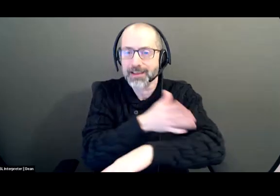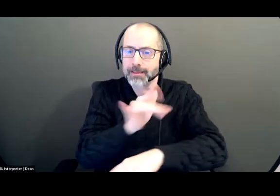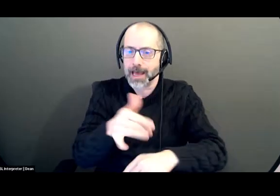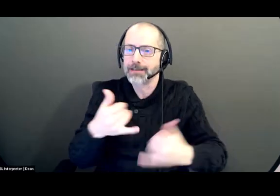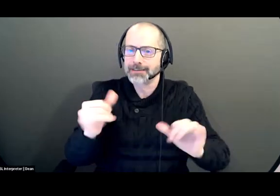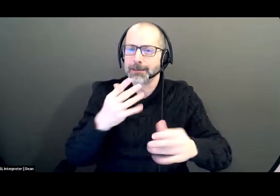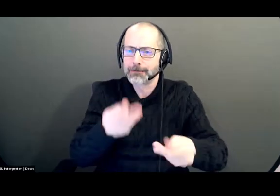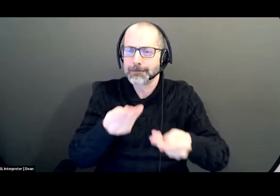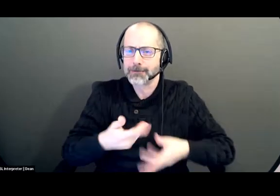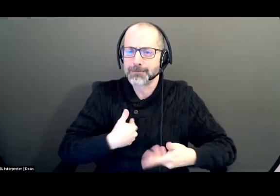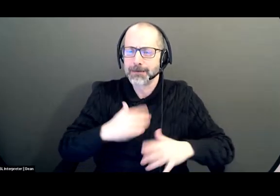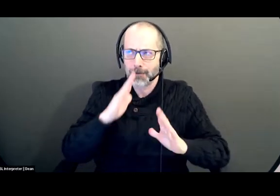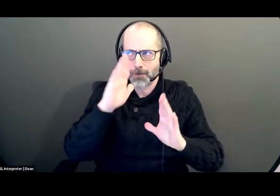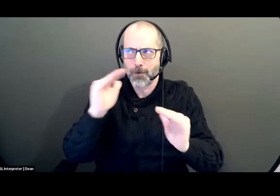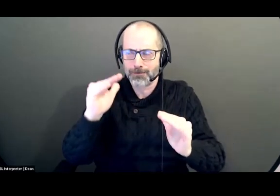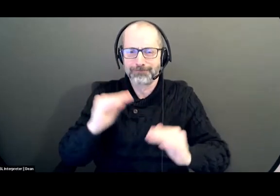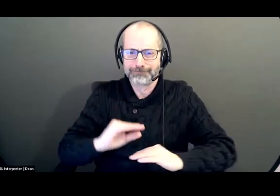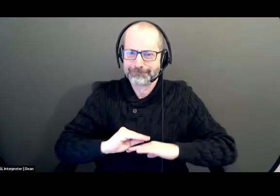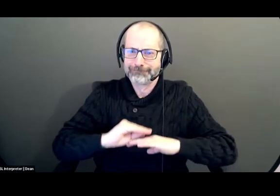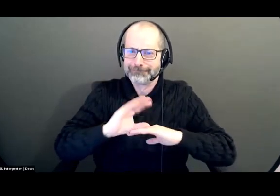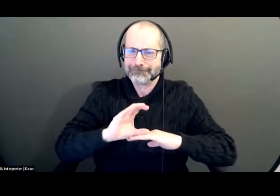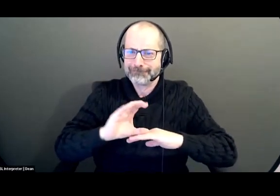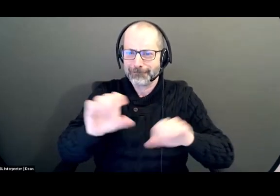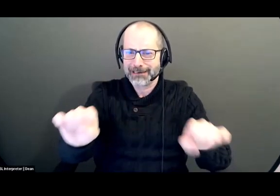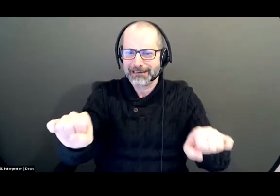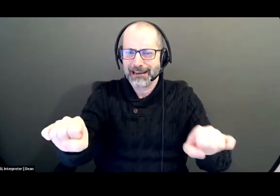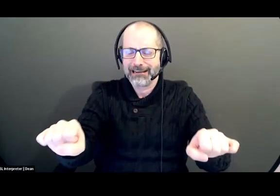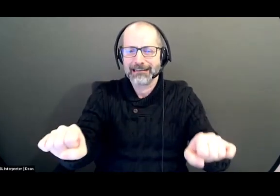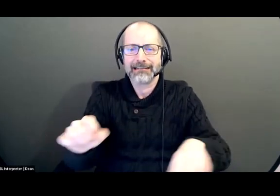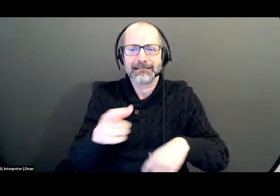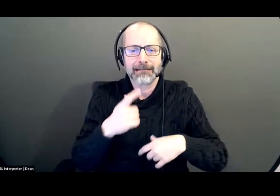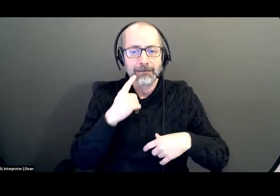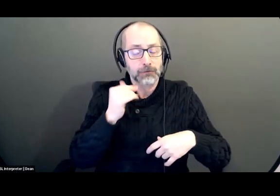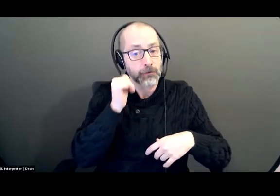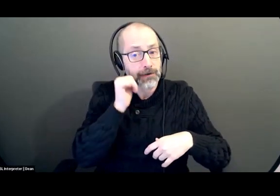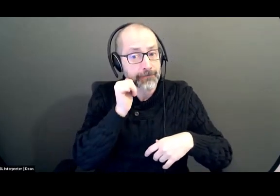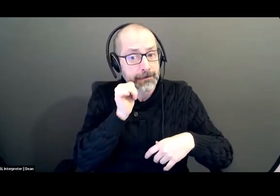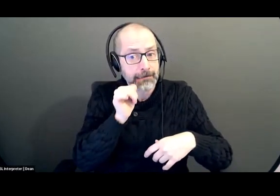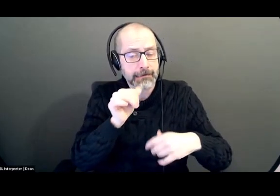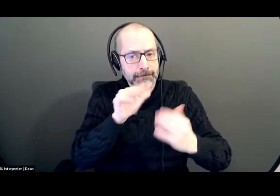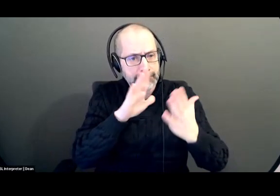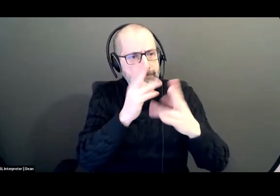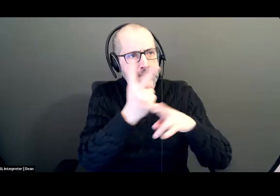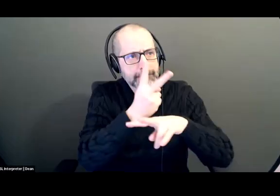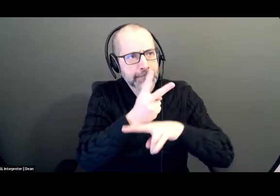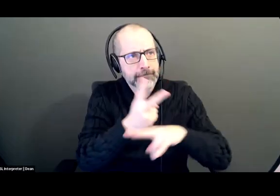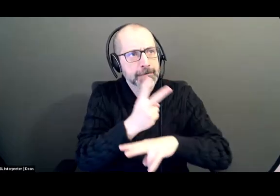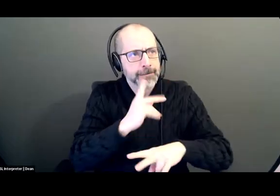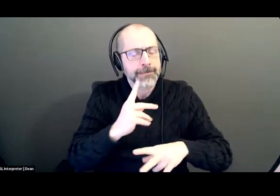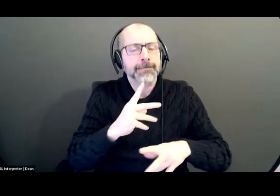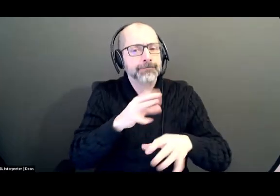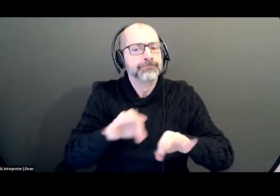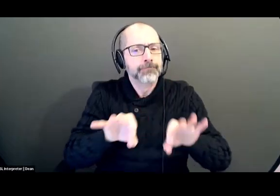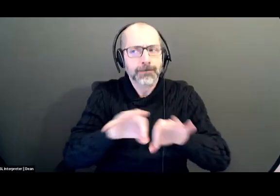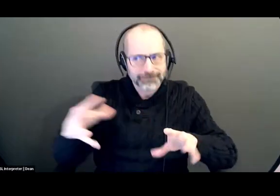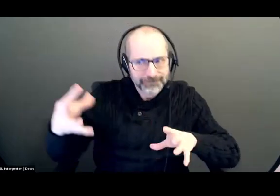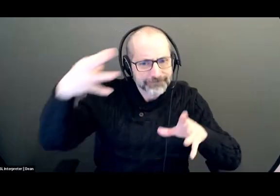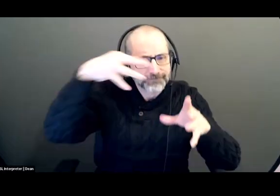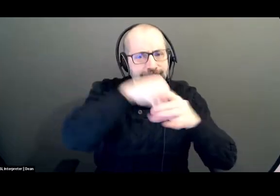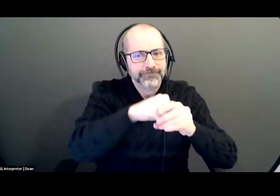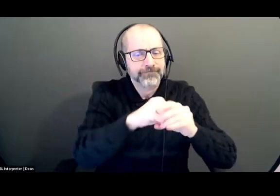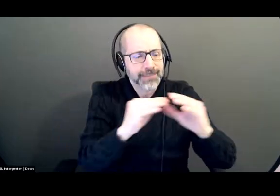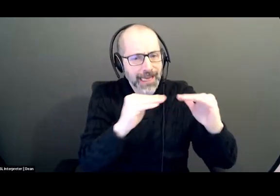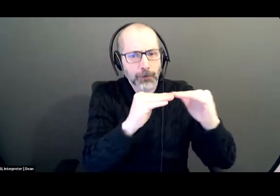Roslyn, I'm looking at you. I feel there's something you're going to share here. So please come in. I was just thinking about what Prachi